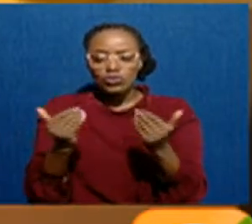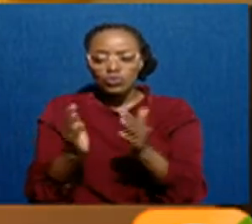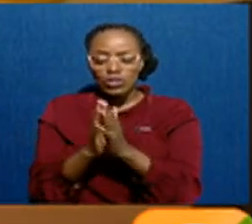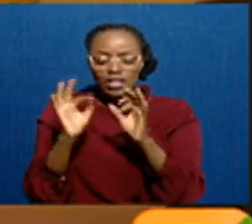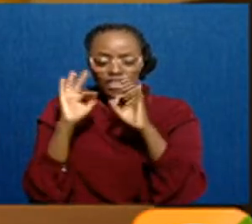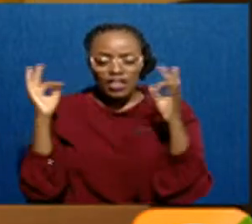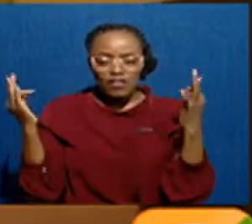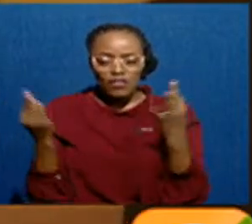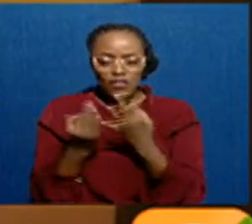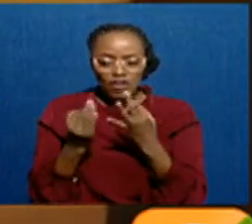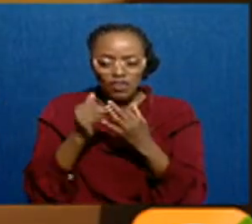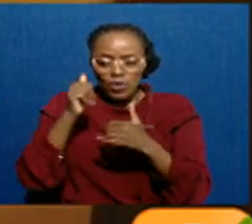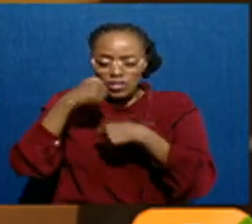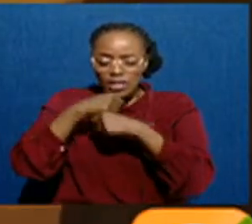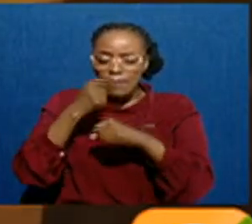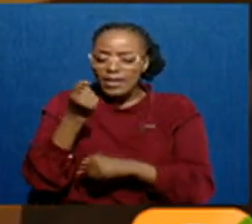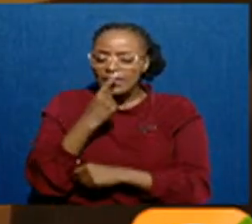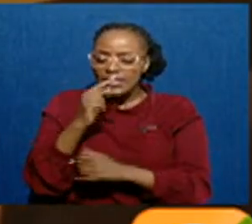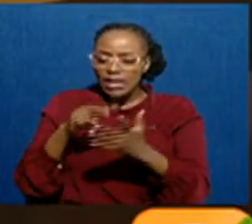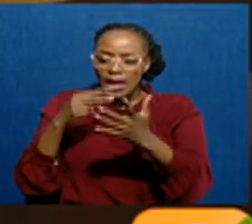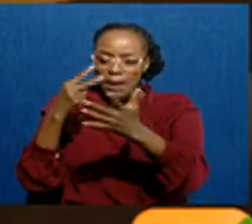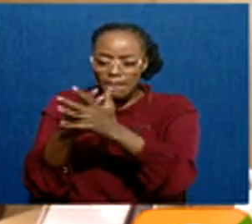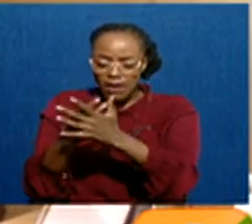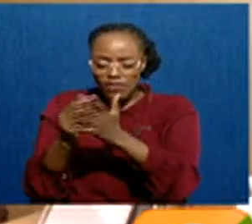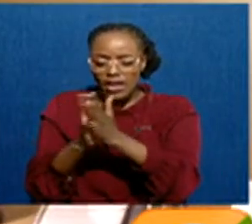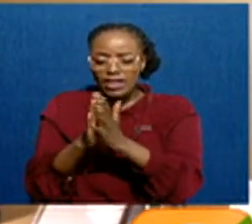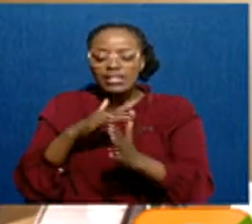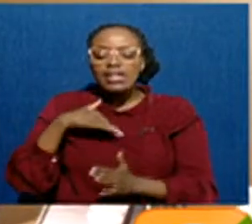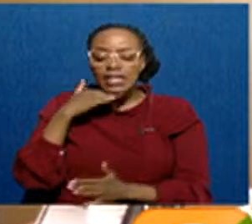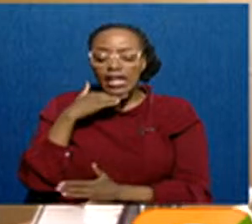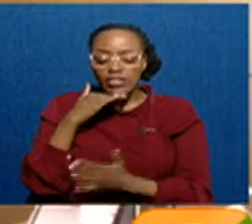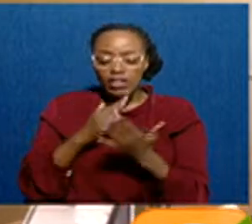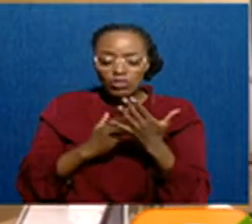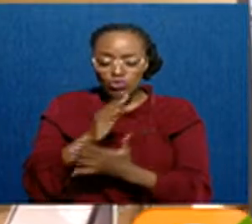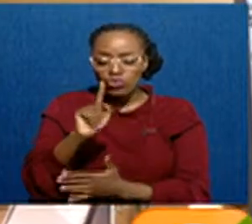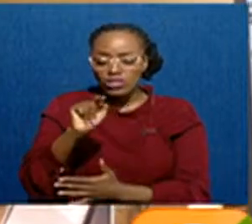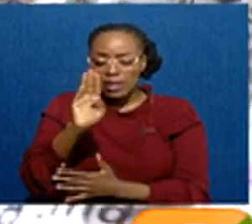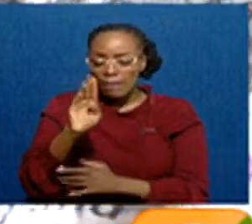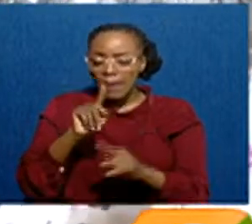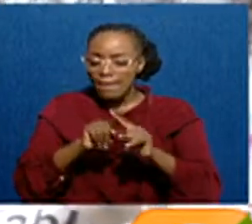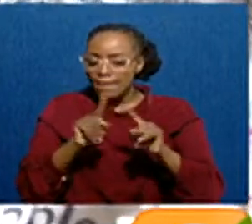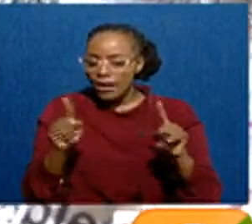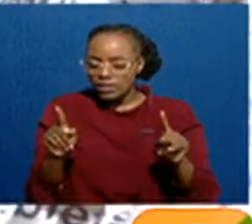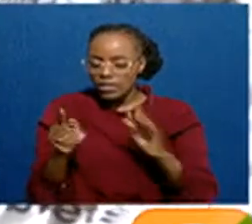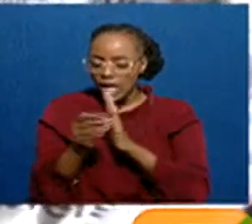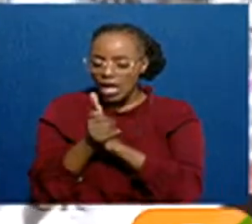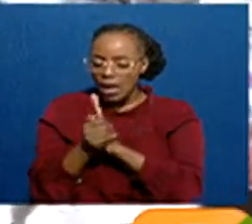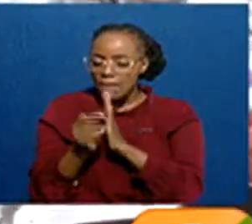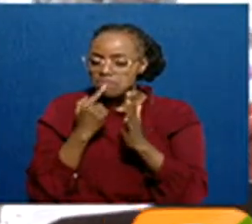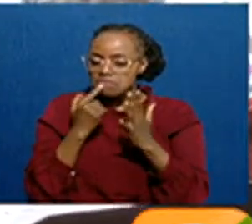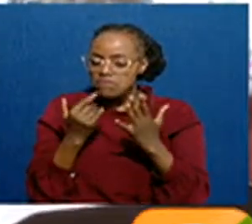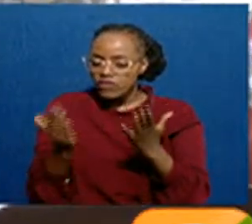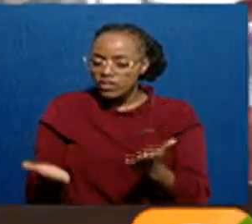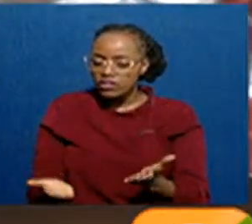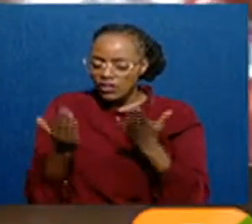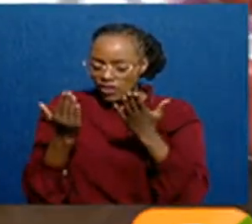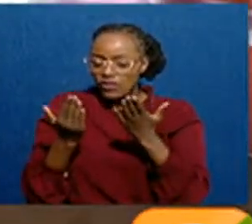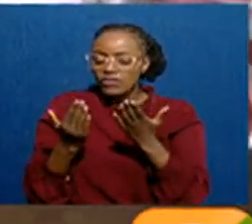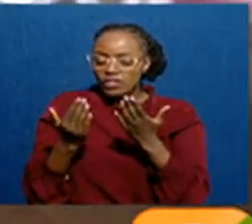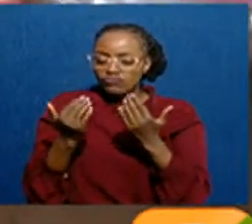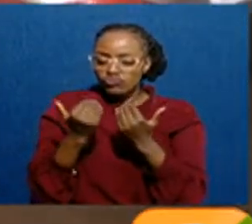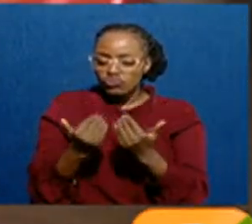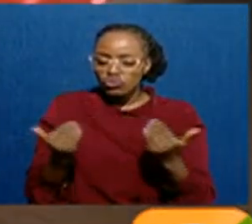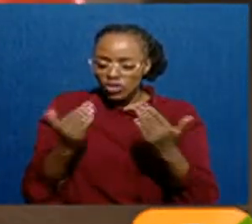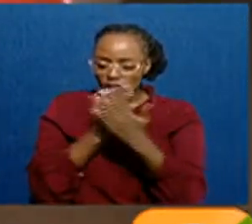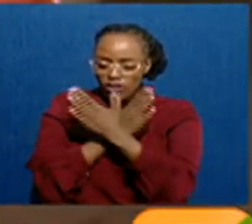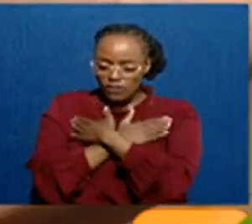families, contributing to treatment failure and death from the disease. However, experts say improved child-friendly medicine is